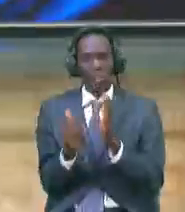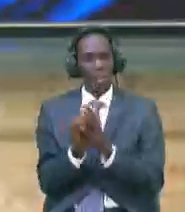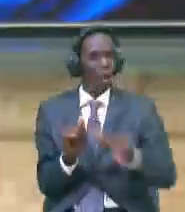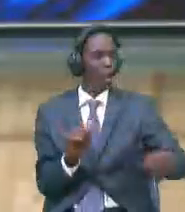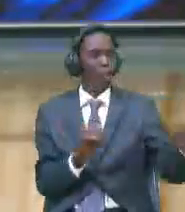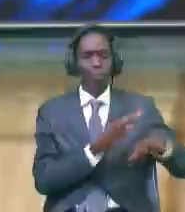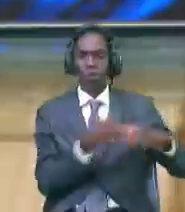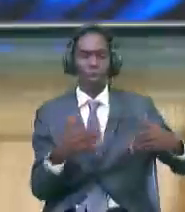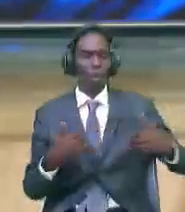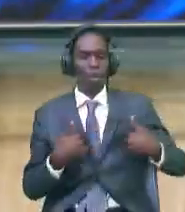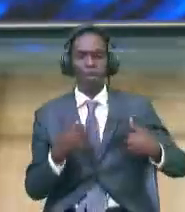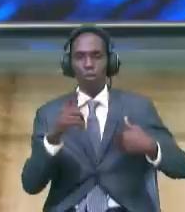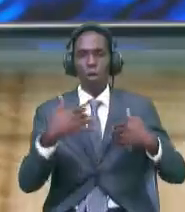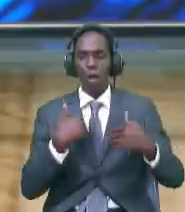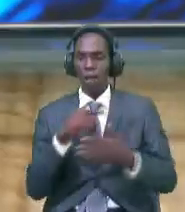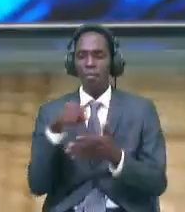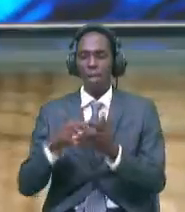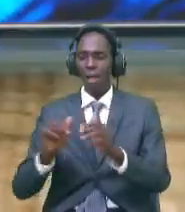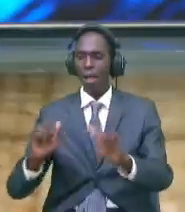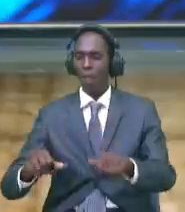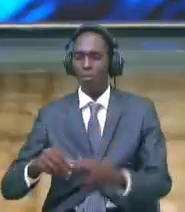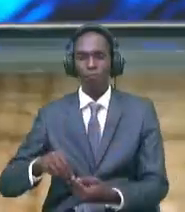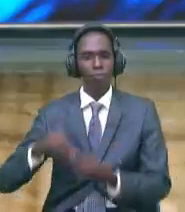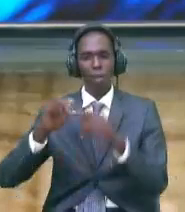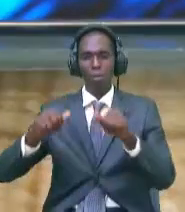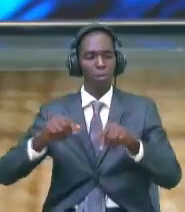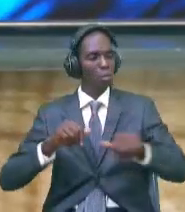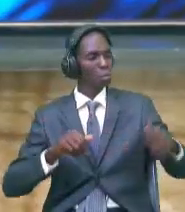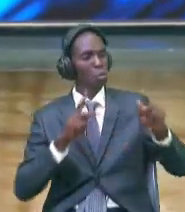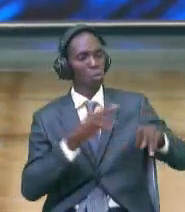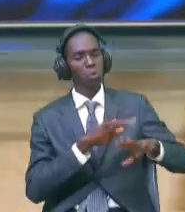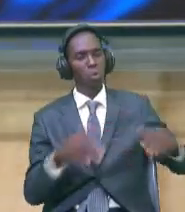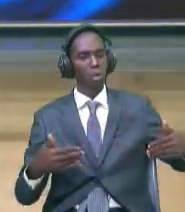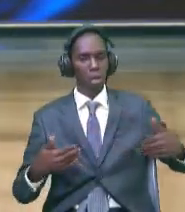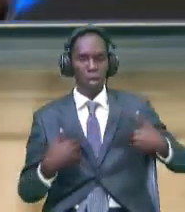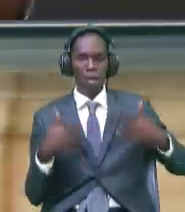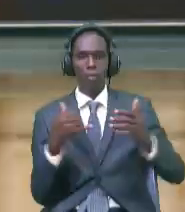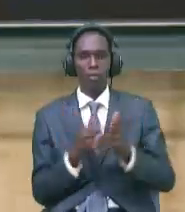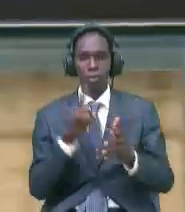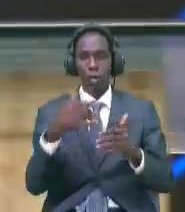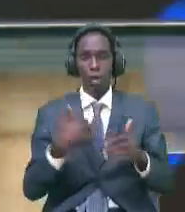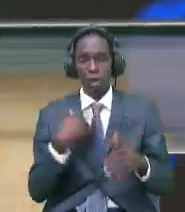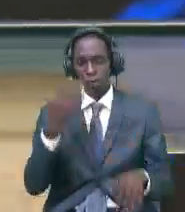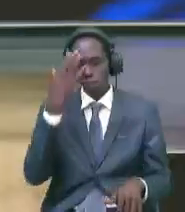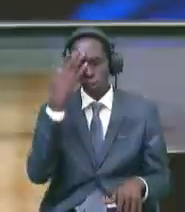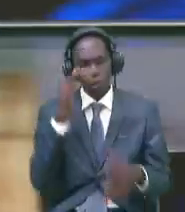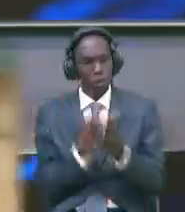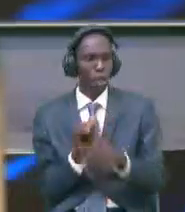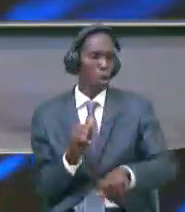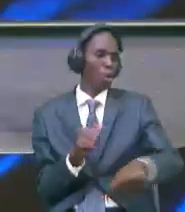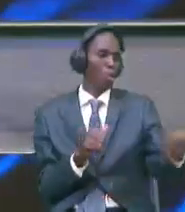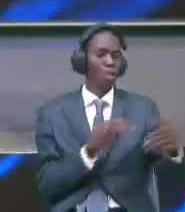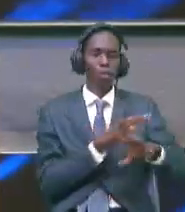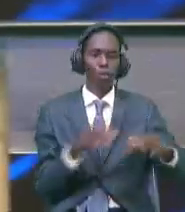have ability the rest of us don't have, you have the training the rest of us do not have, you have the knowledge that the rest of us do not